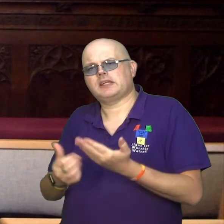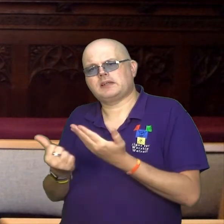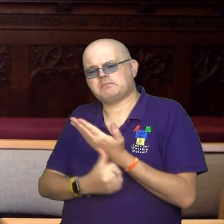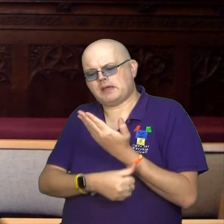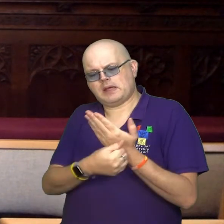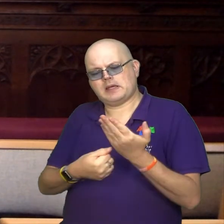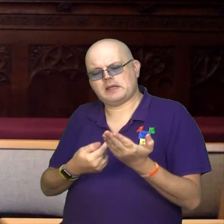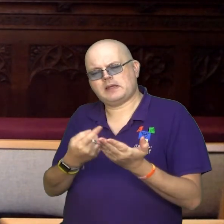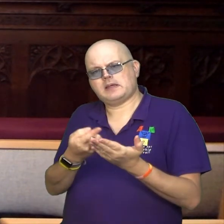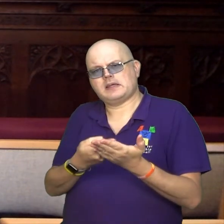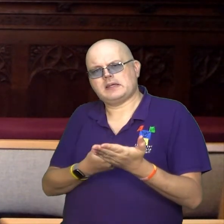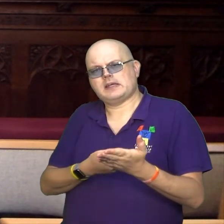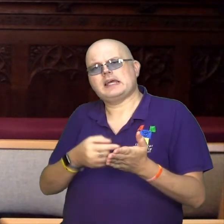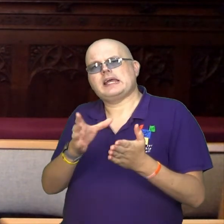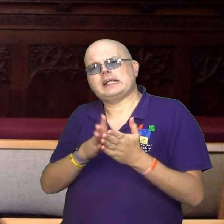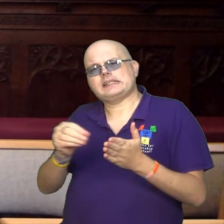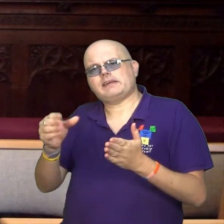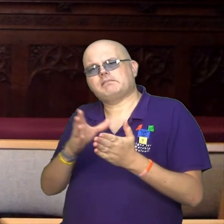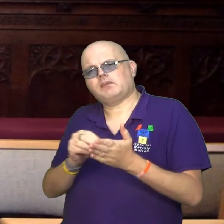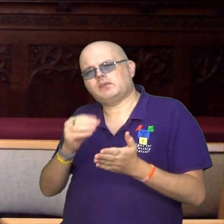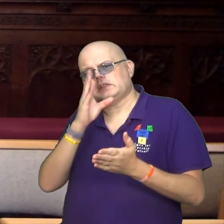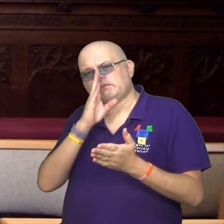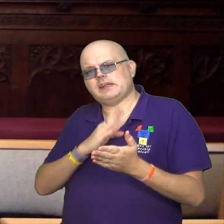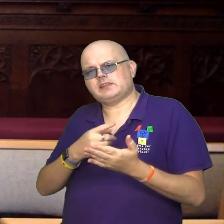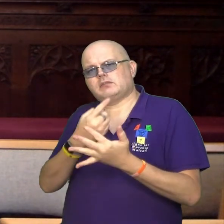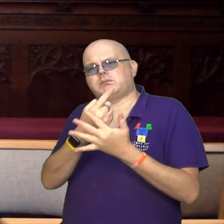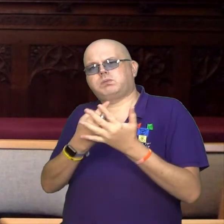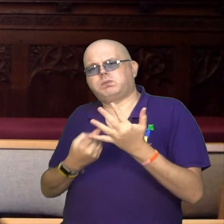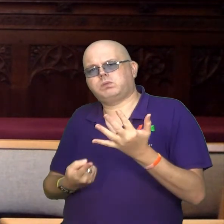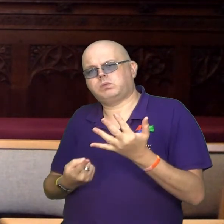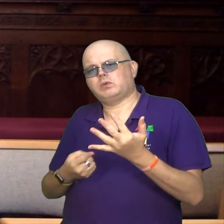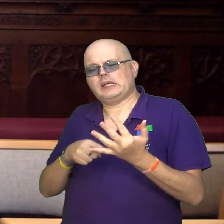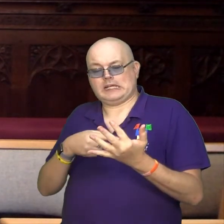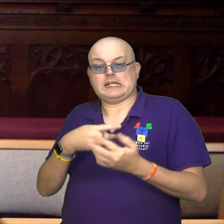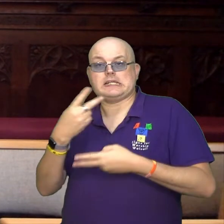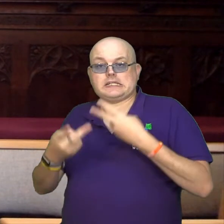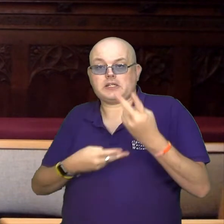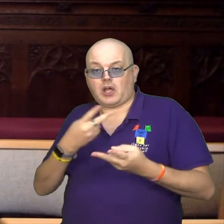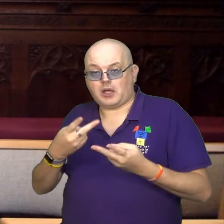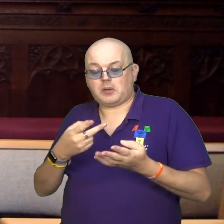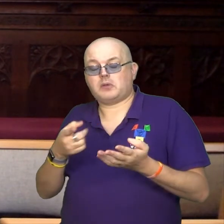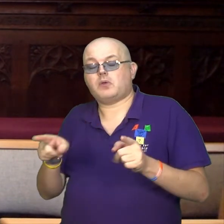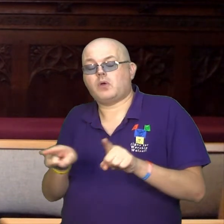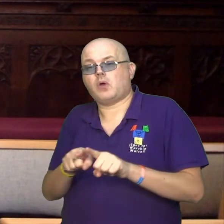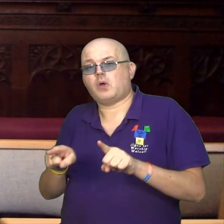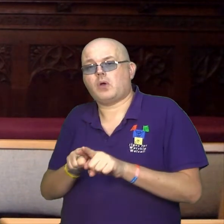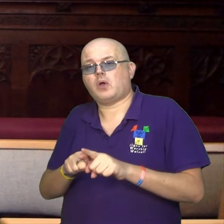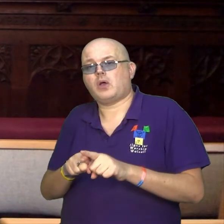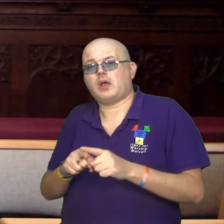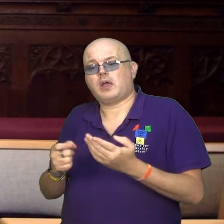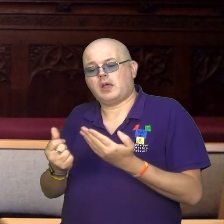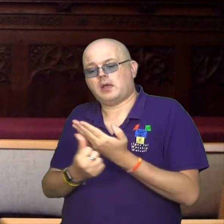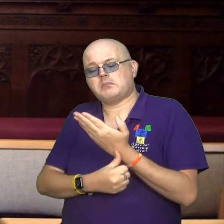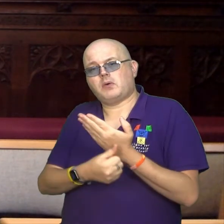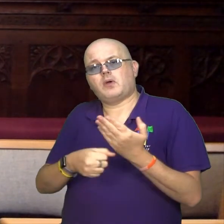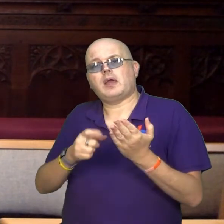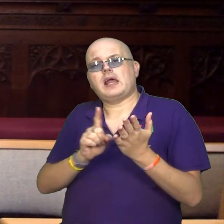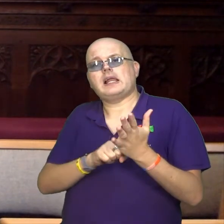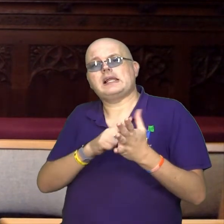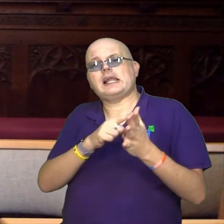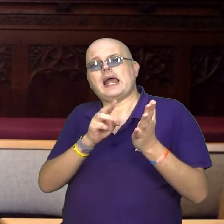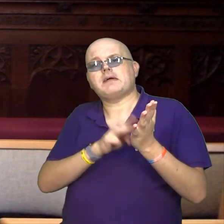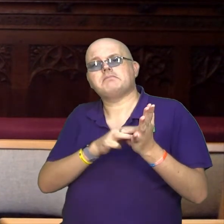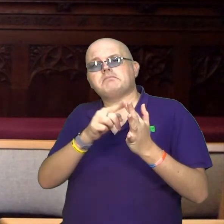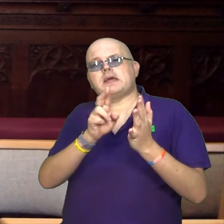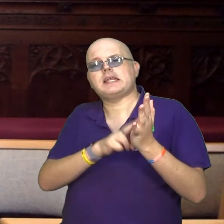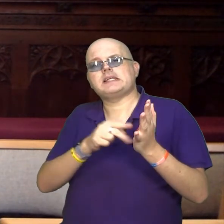Within the Bible, there are many laments found, especially in the Psalms and also in the Book of